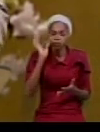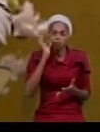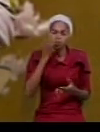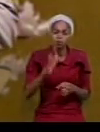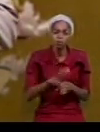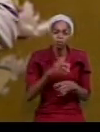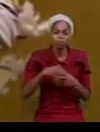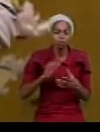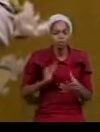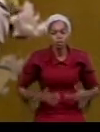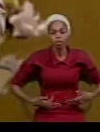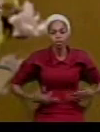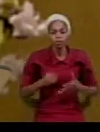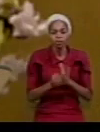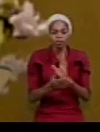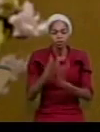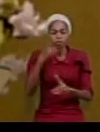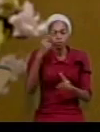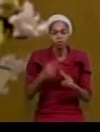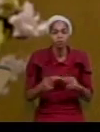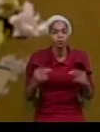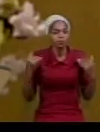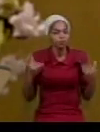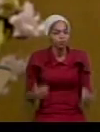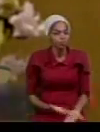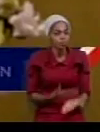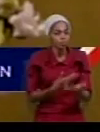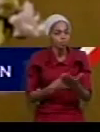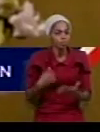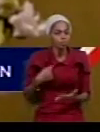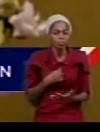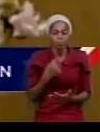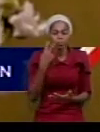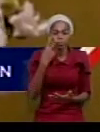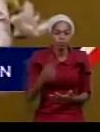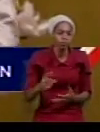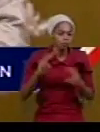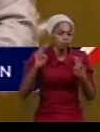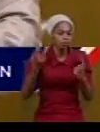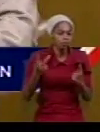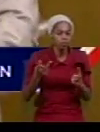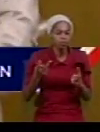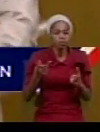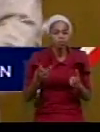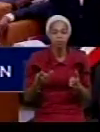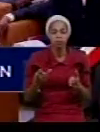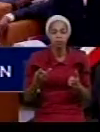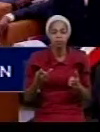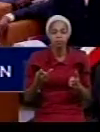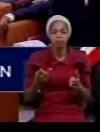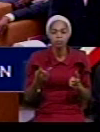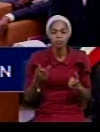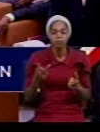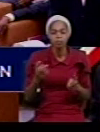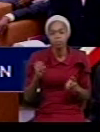looking together at the topic, Sundry Laws of Purification. Can we say it together?